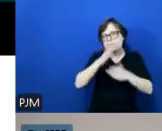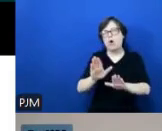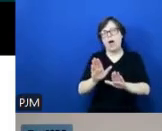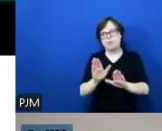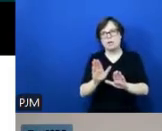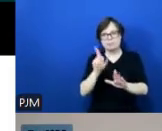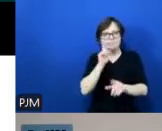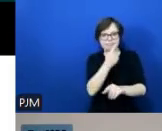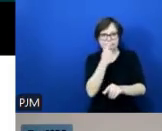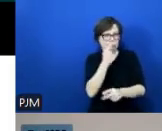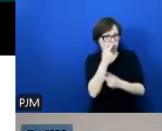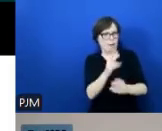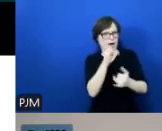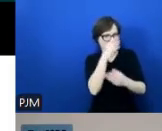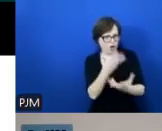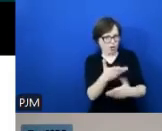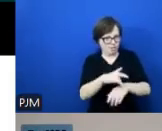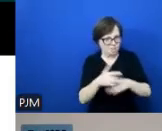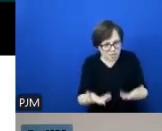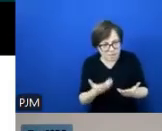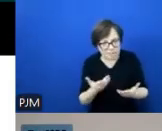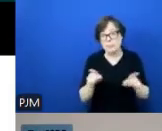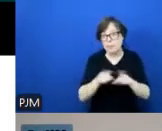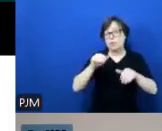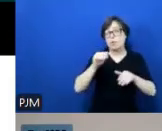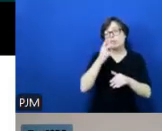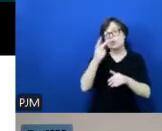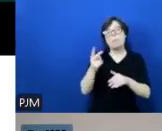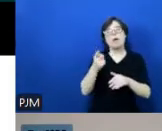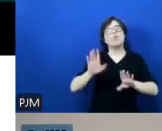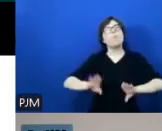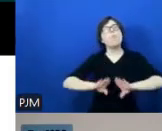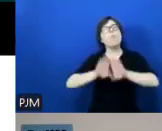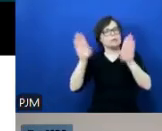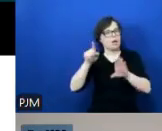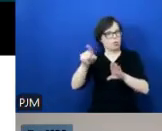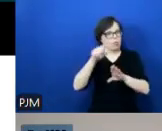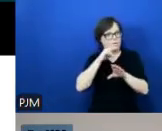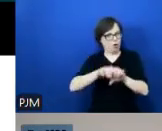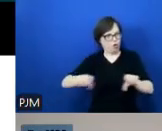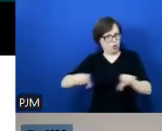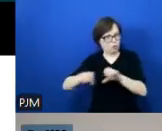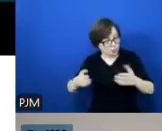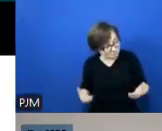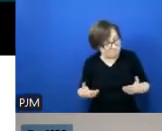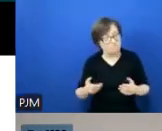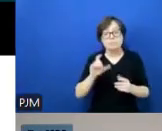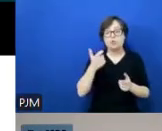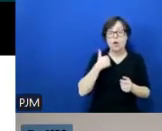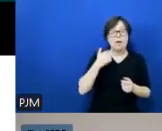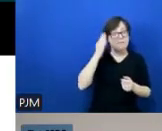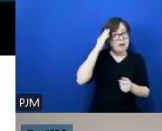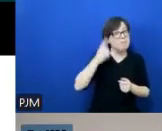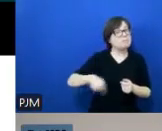these issues very realistically, very hands-on. You can also see the Sewerage Museum. As far as we